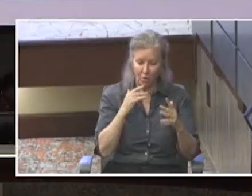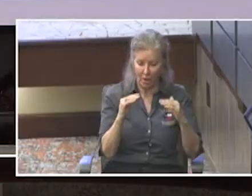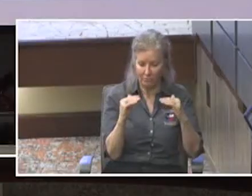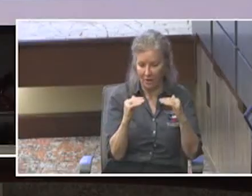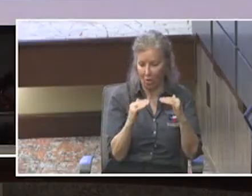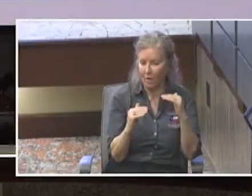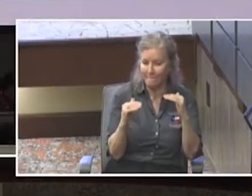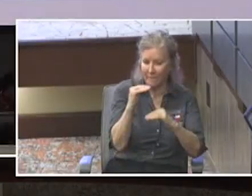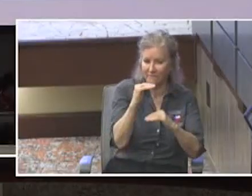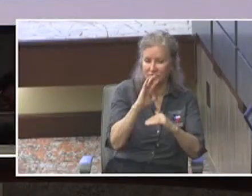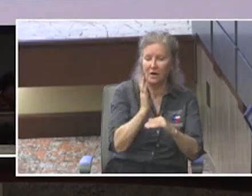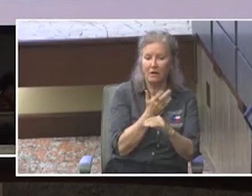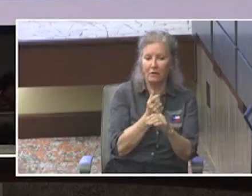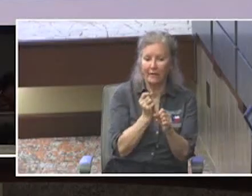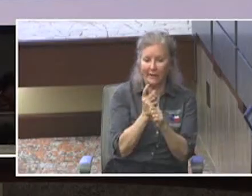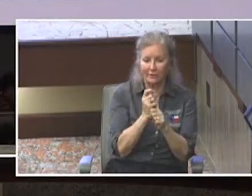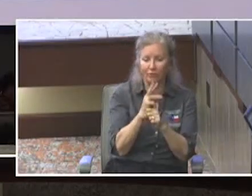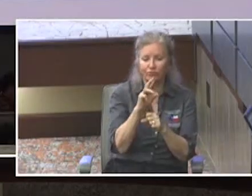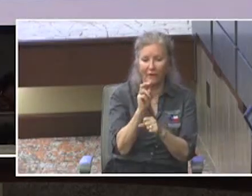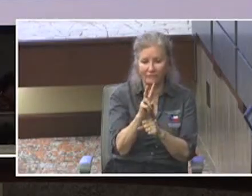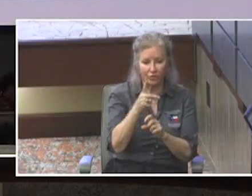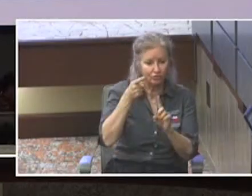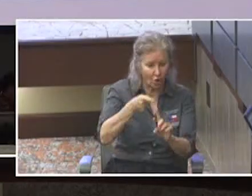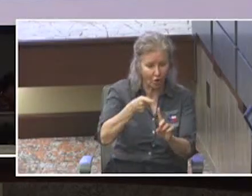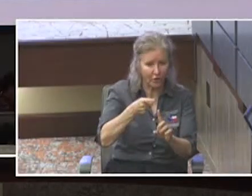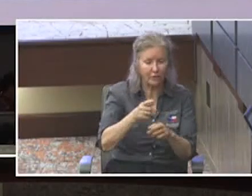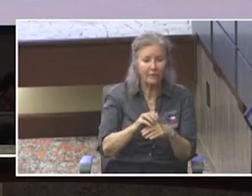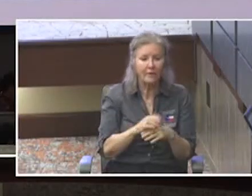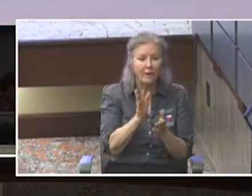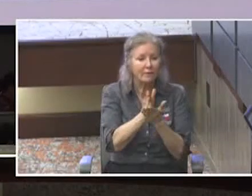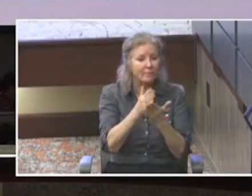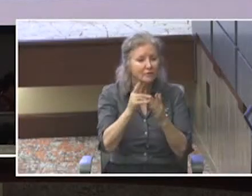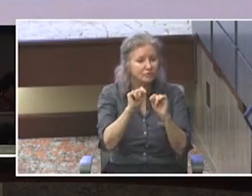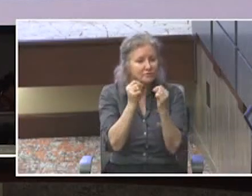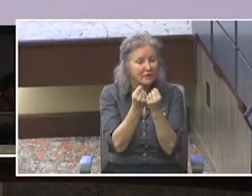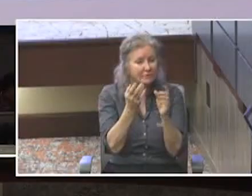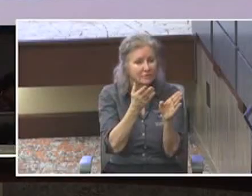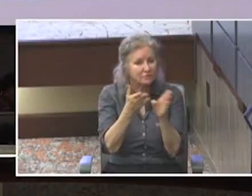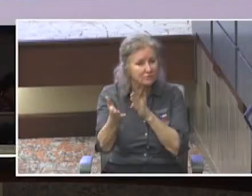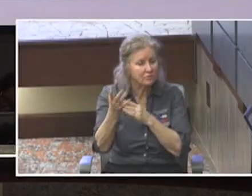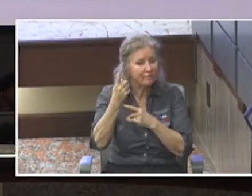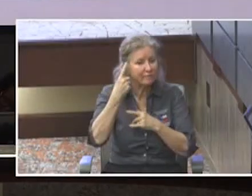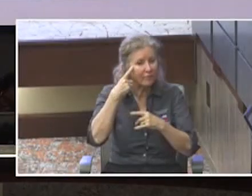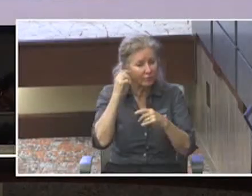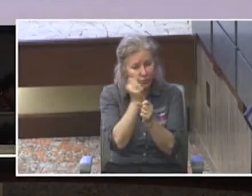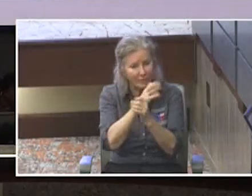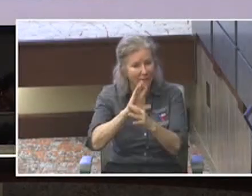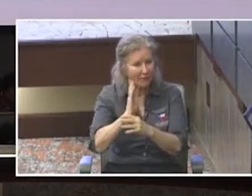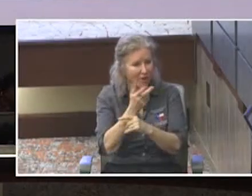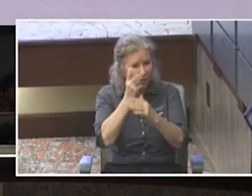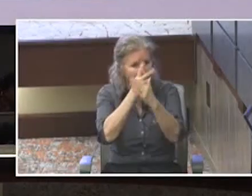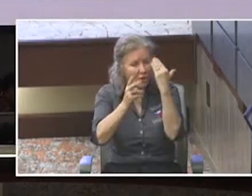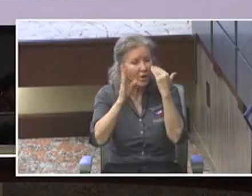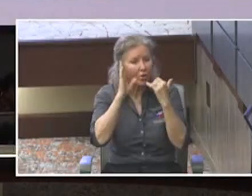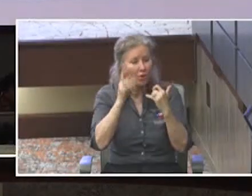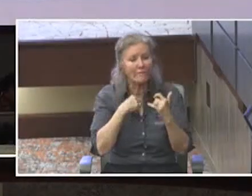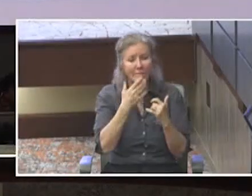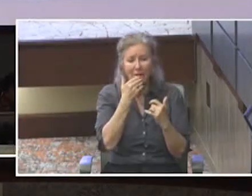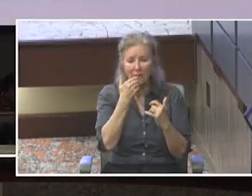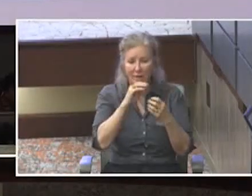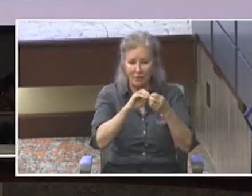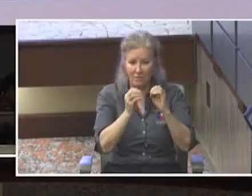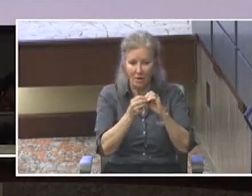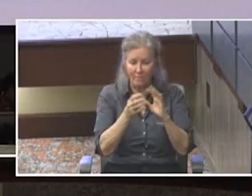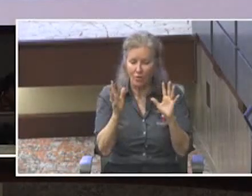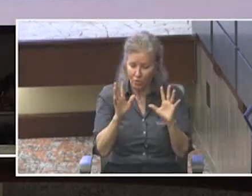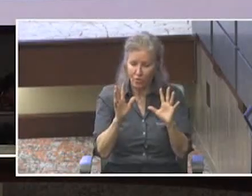And again, as I mentioned earlier, as the budget team is preparing projections, we'll have tighter and tighter numbers as we kind of